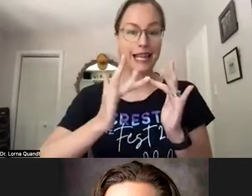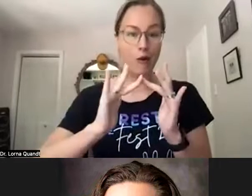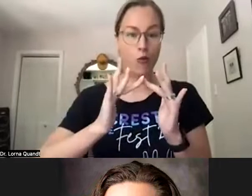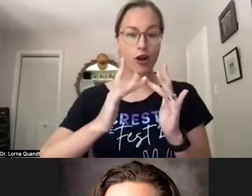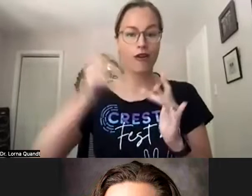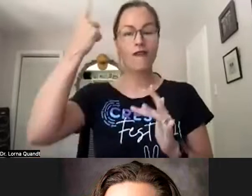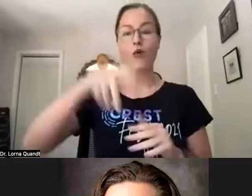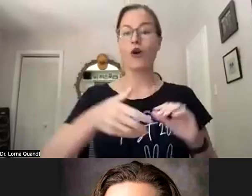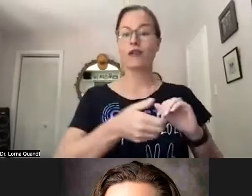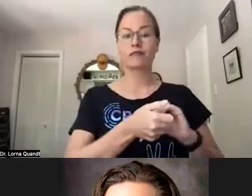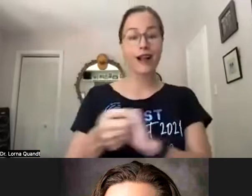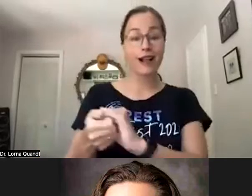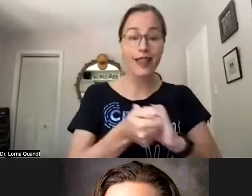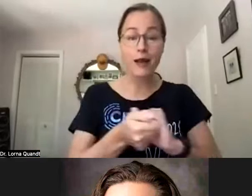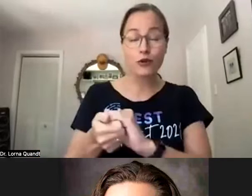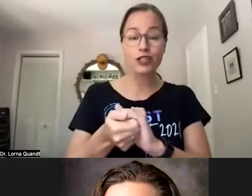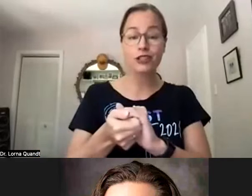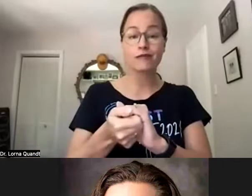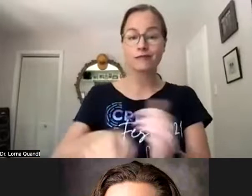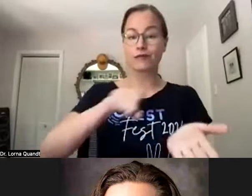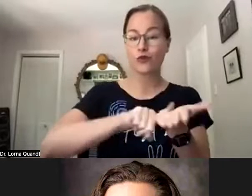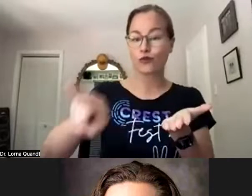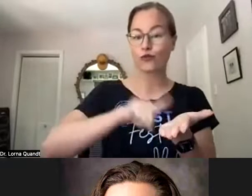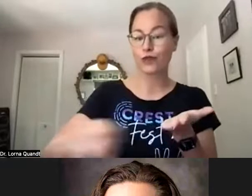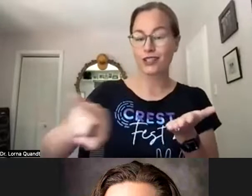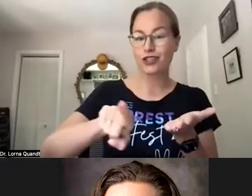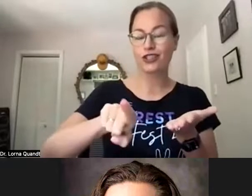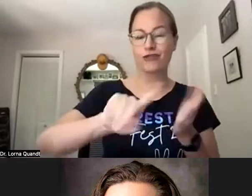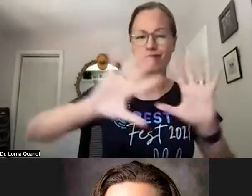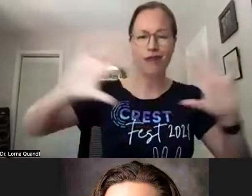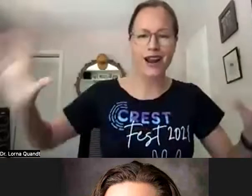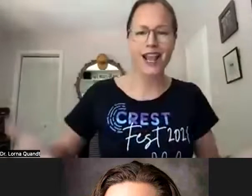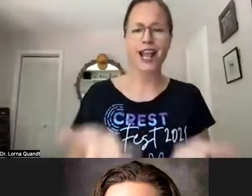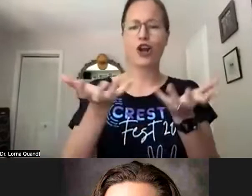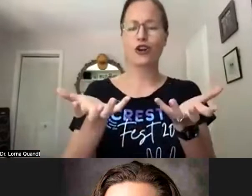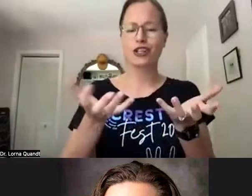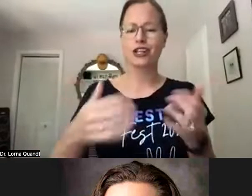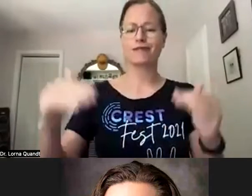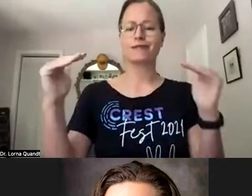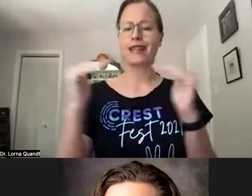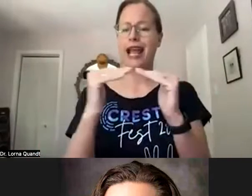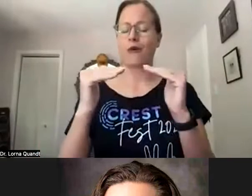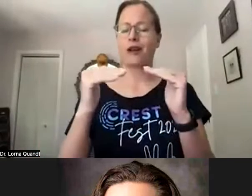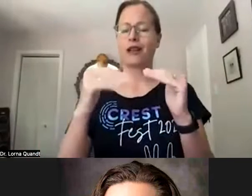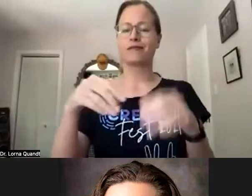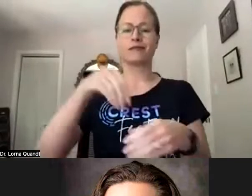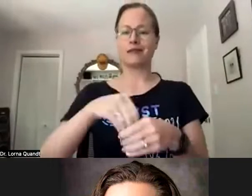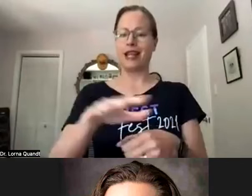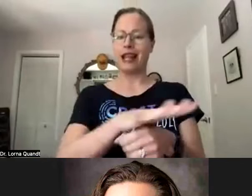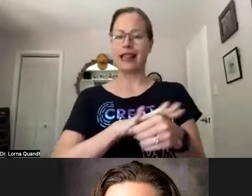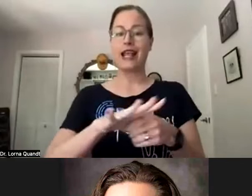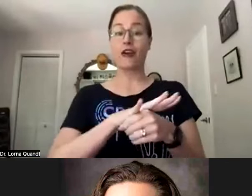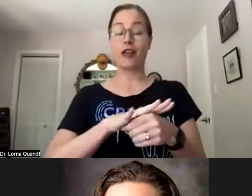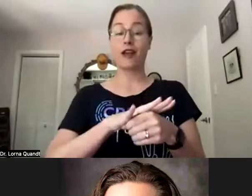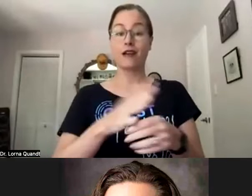CREST is a network for collaboration, research, and encouraging equity,